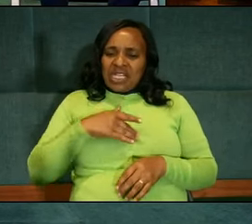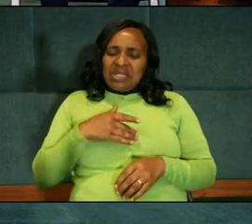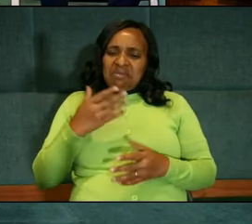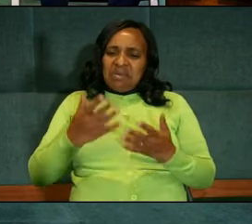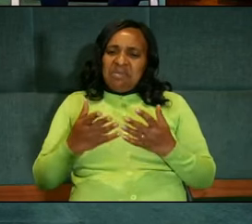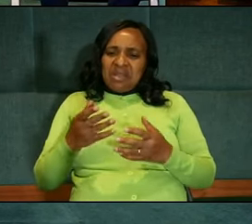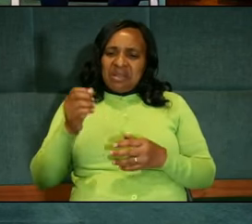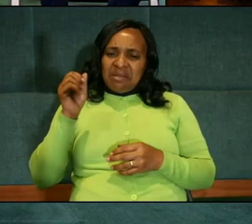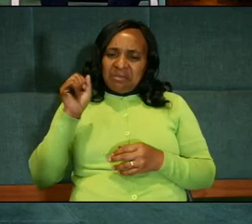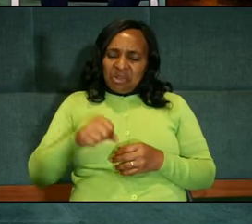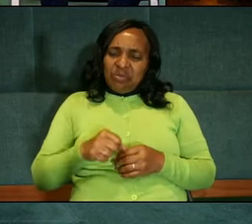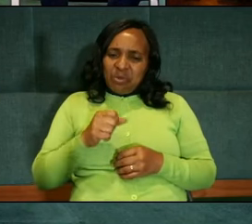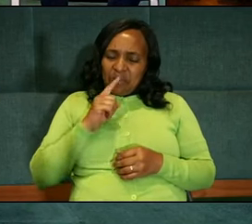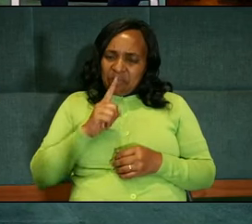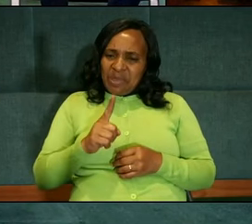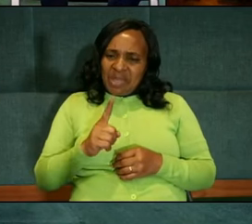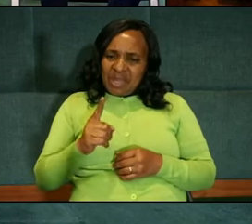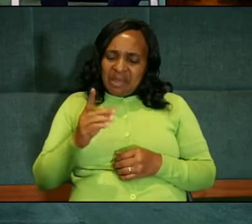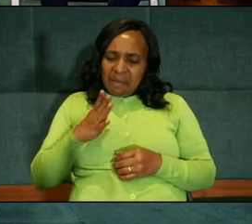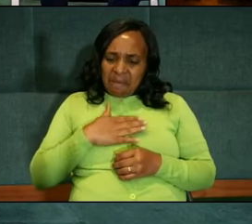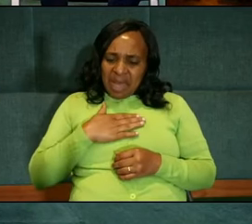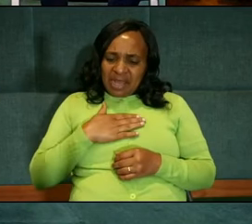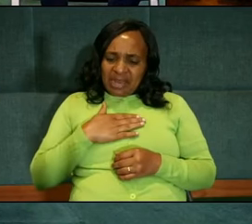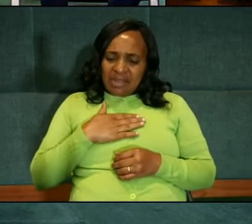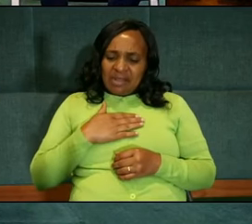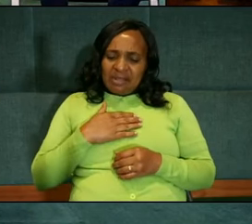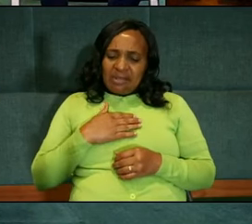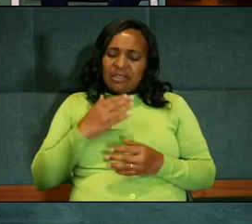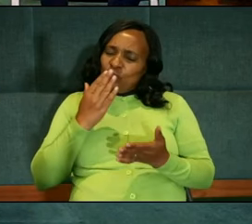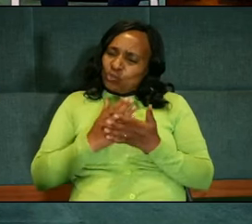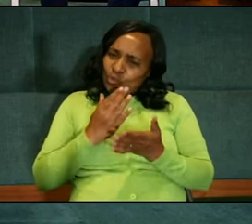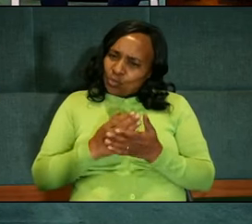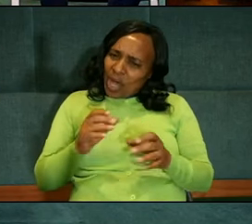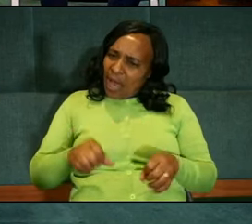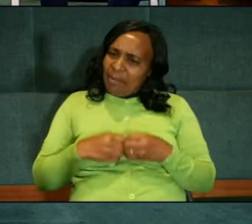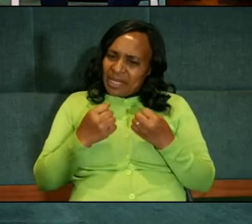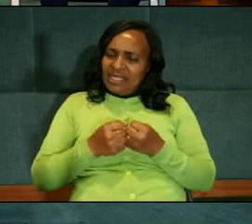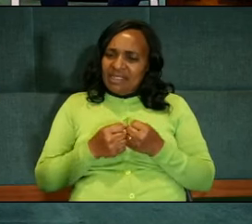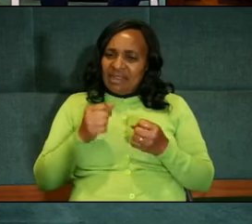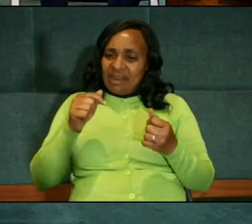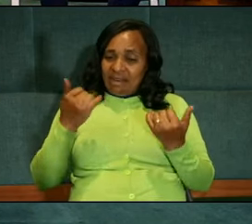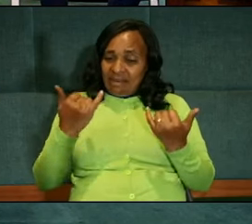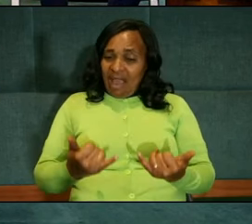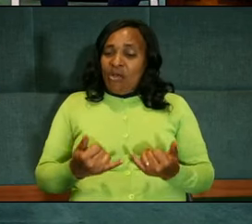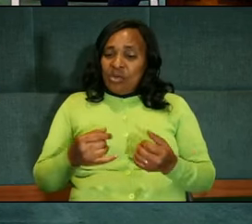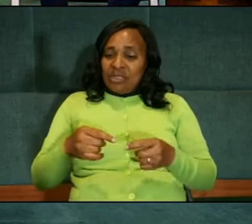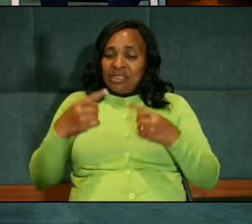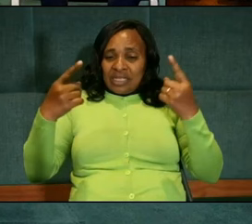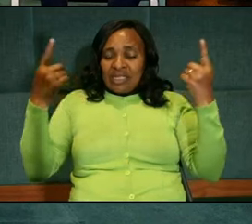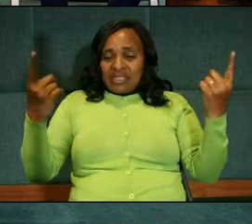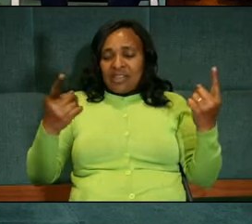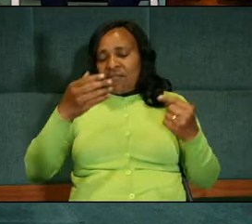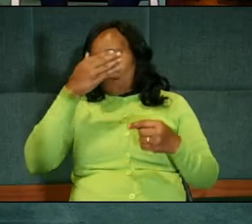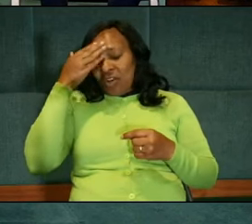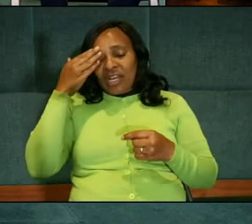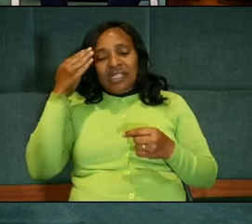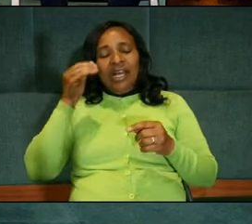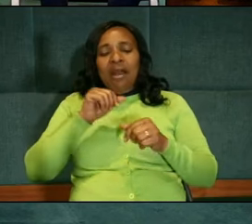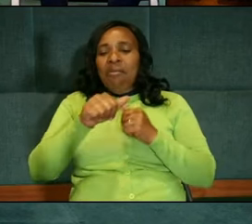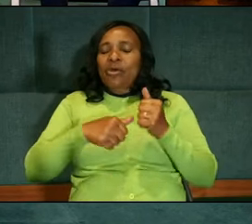probably that should have been your place? Has this really ever happened to you in terms of now success? Forget about that one for